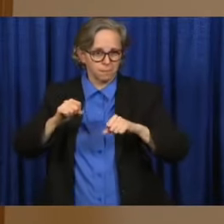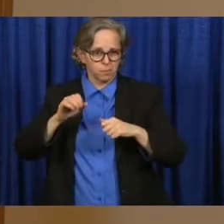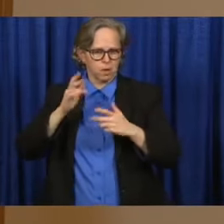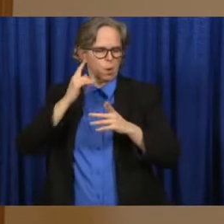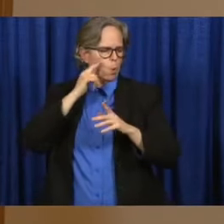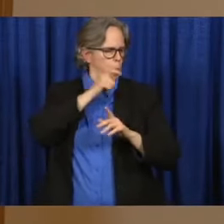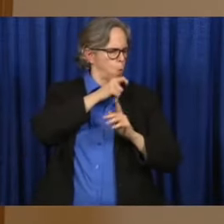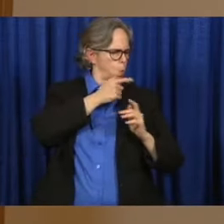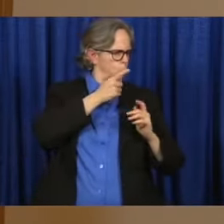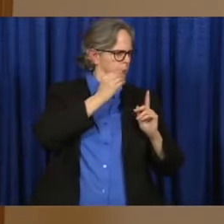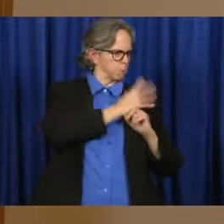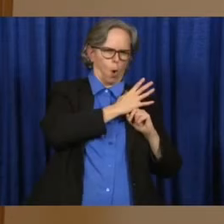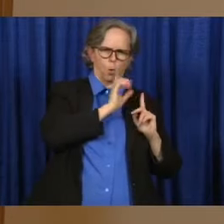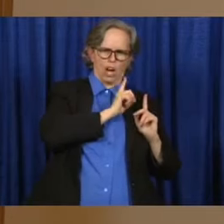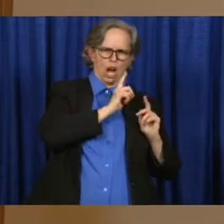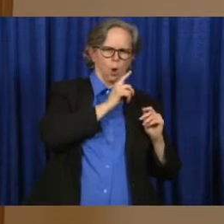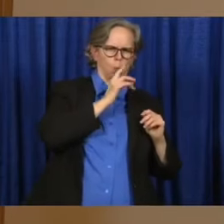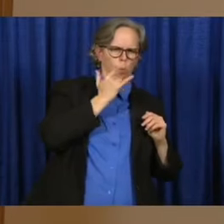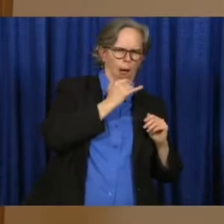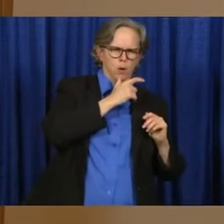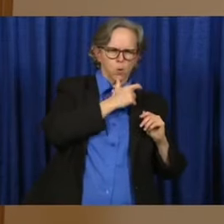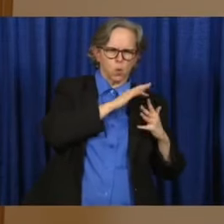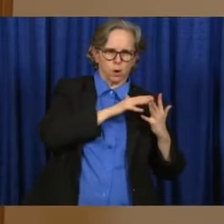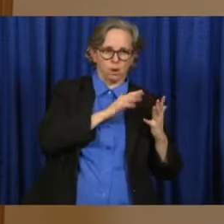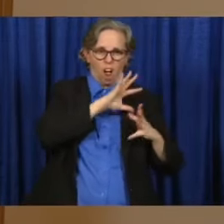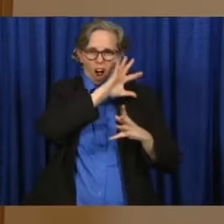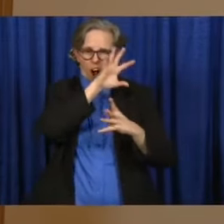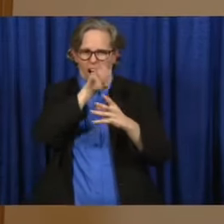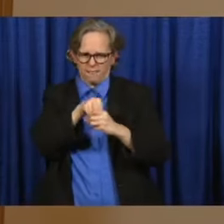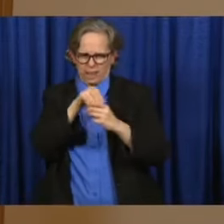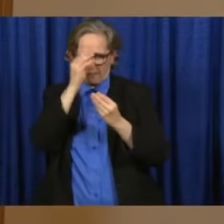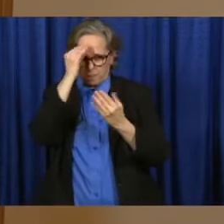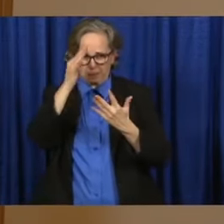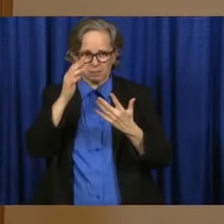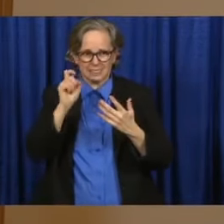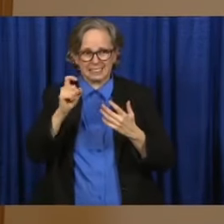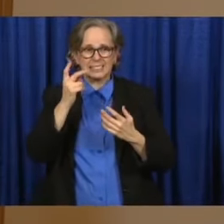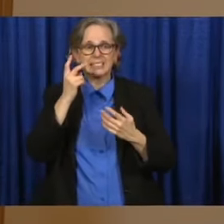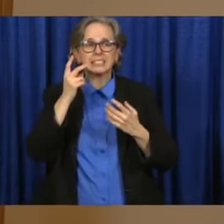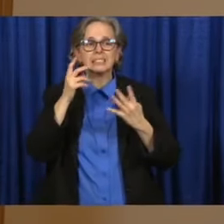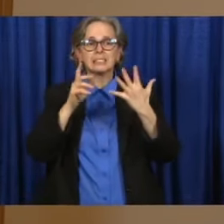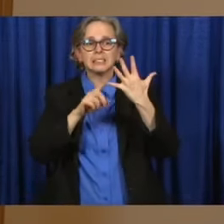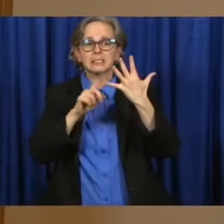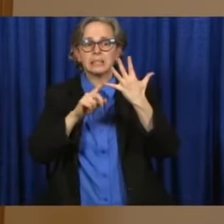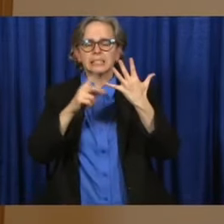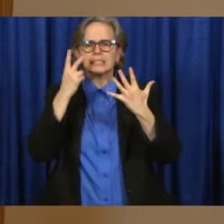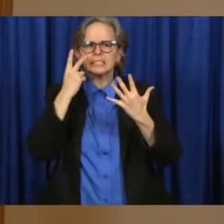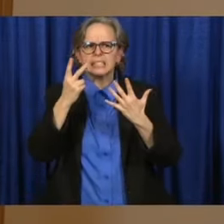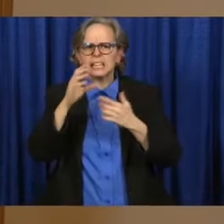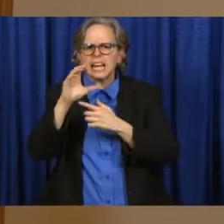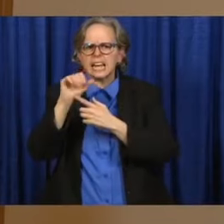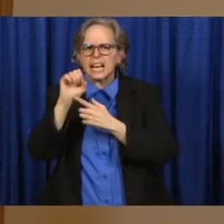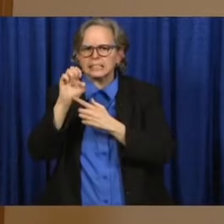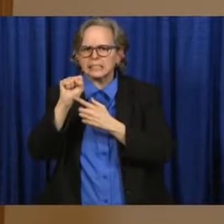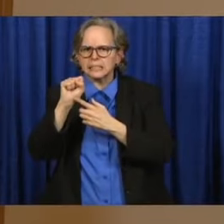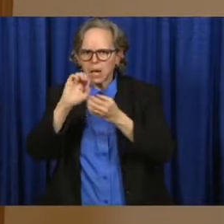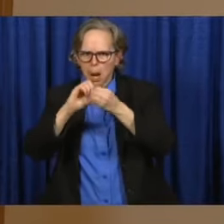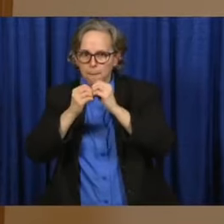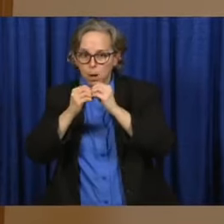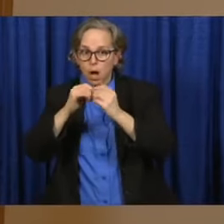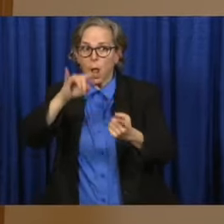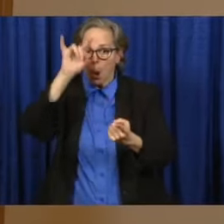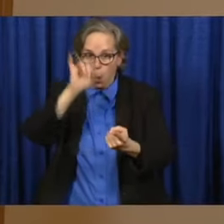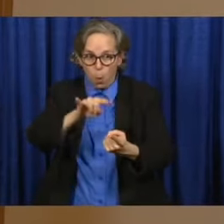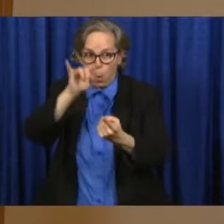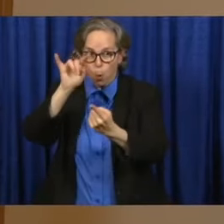those things are part of it. We'd need to see the numbers of cases be very low and stabilized. I can't give you an exact number, but you